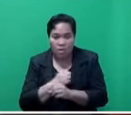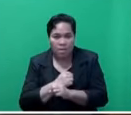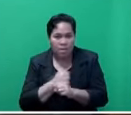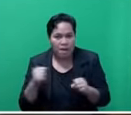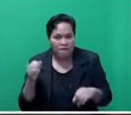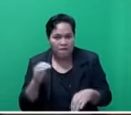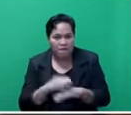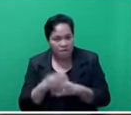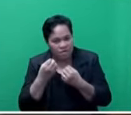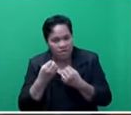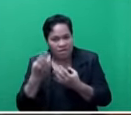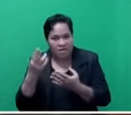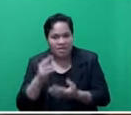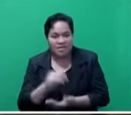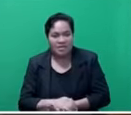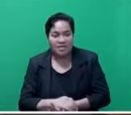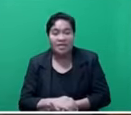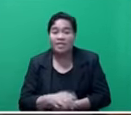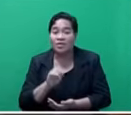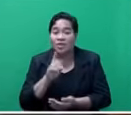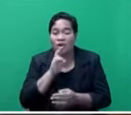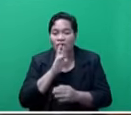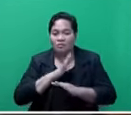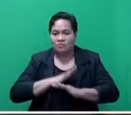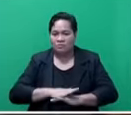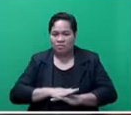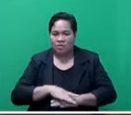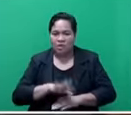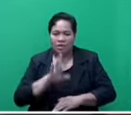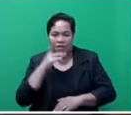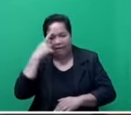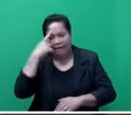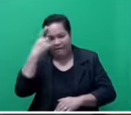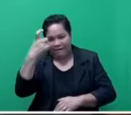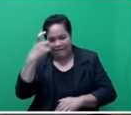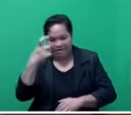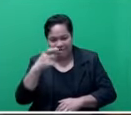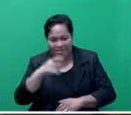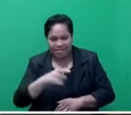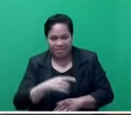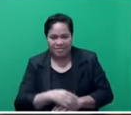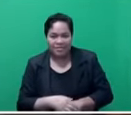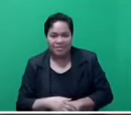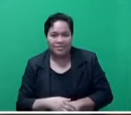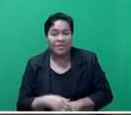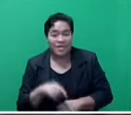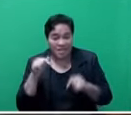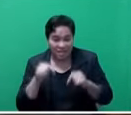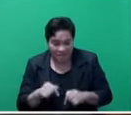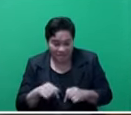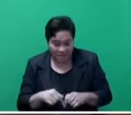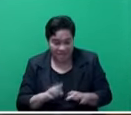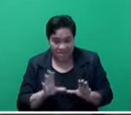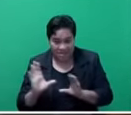we can dig. So that puts to rest that myth. Let's put to rest that particular myth. Because here on this